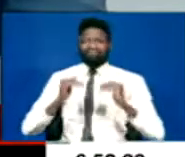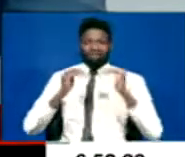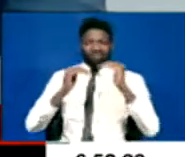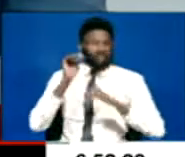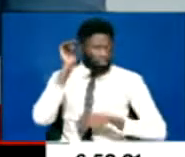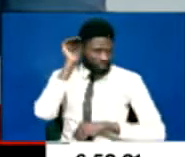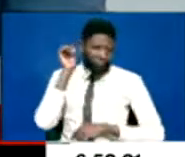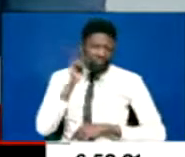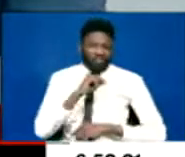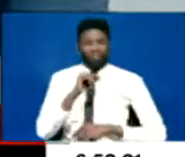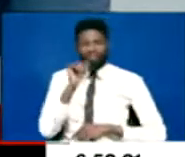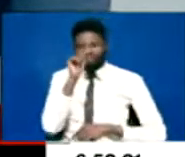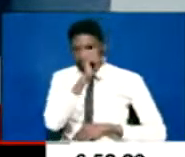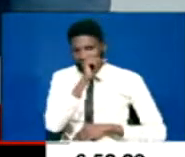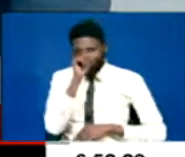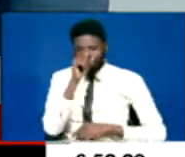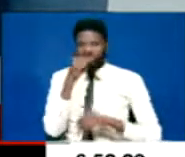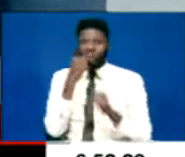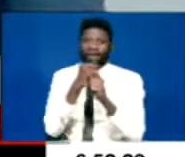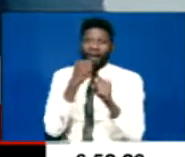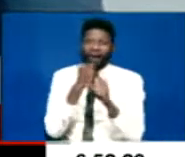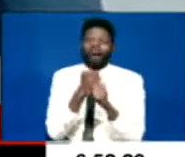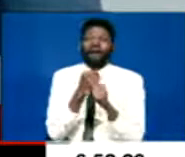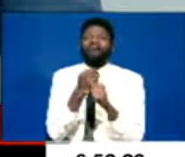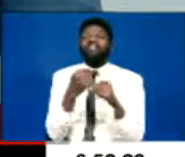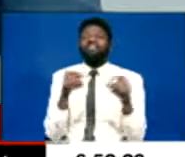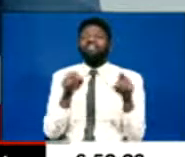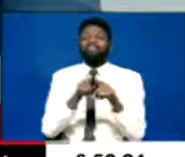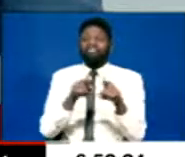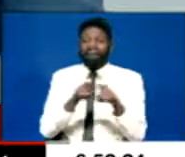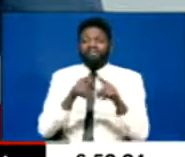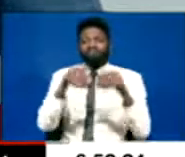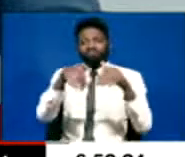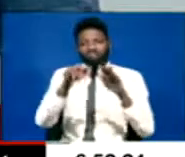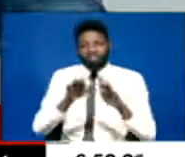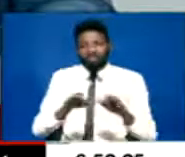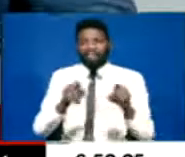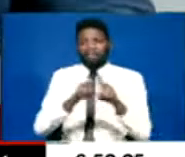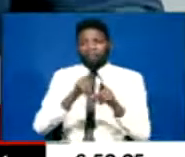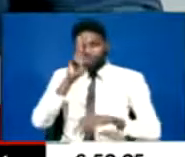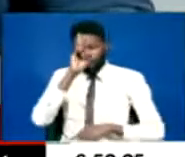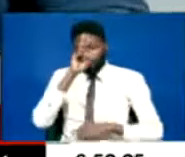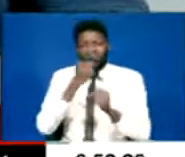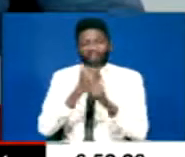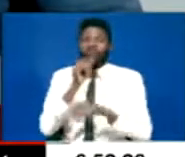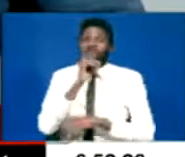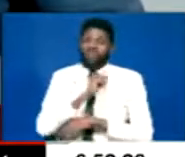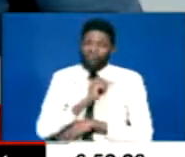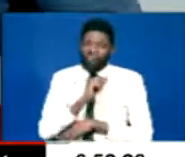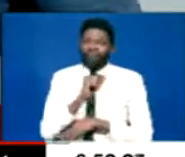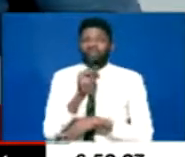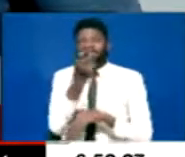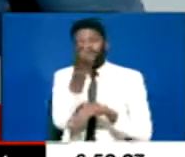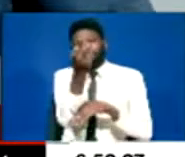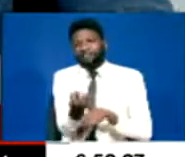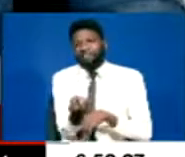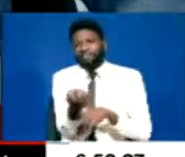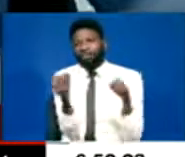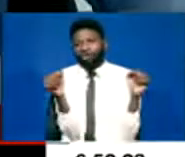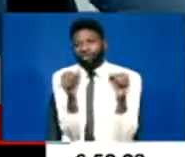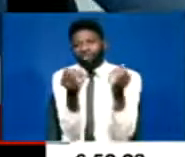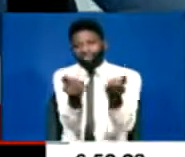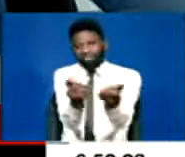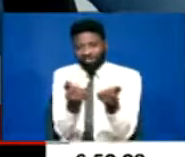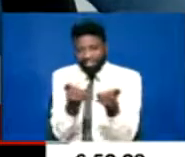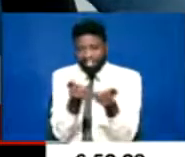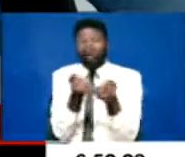digger, he was a morgue attendant, he was a police officer, and now professor and ready to be the president.